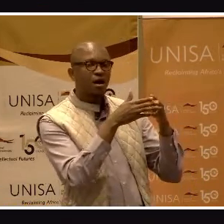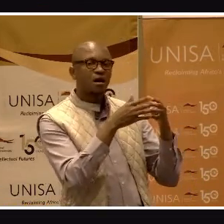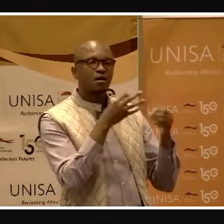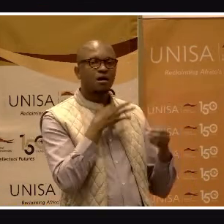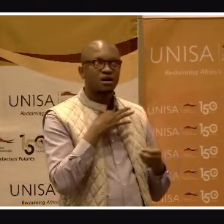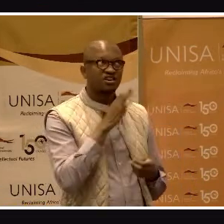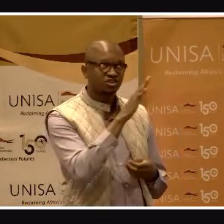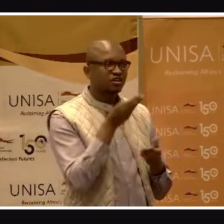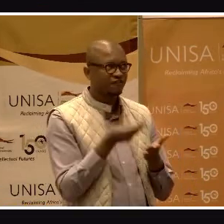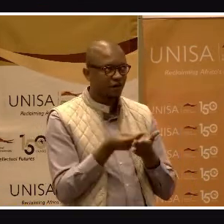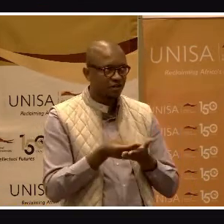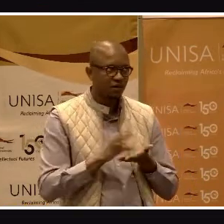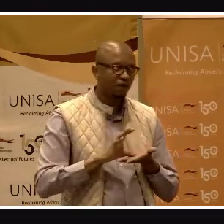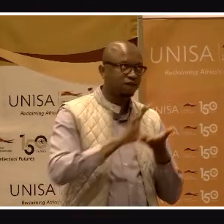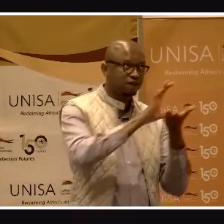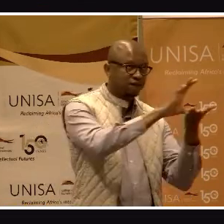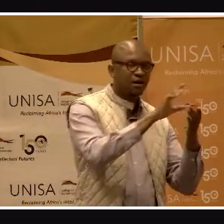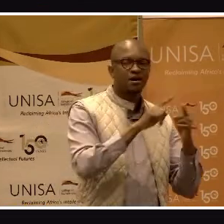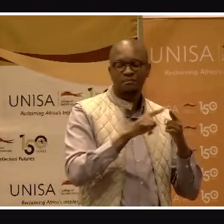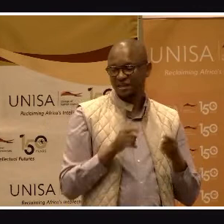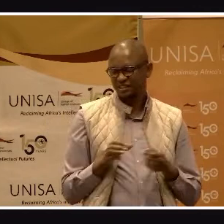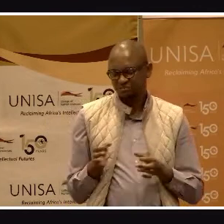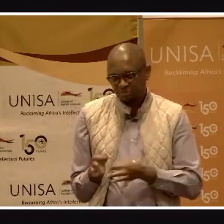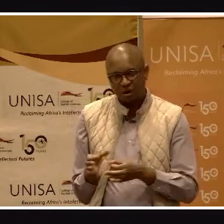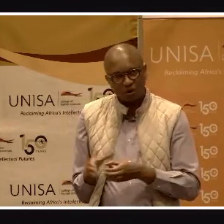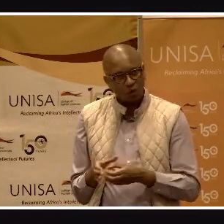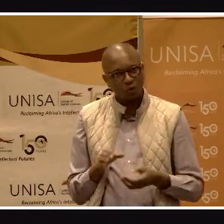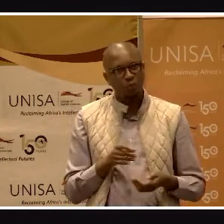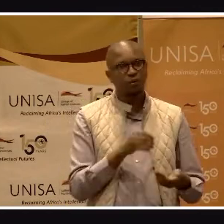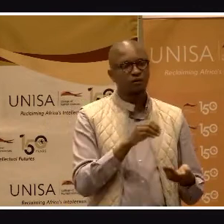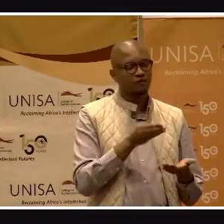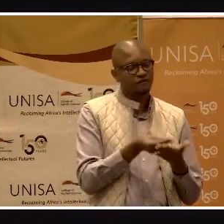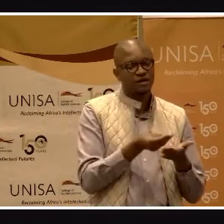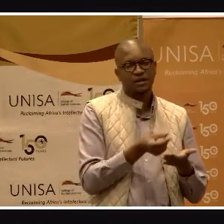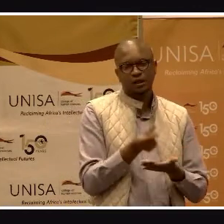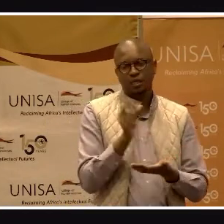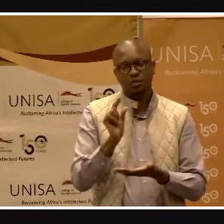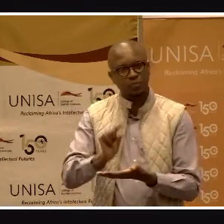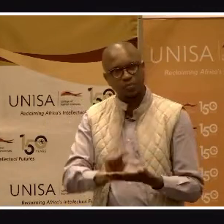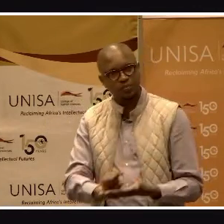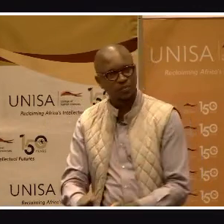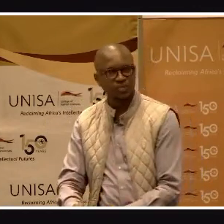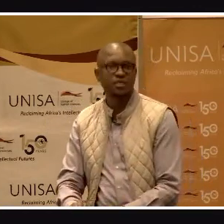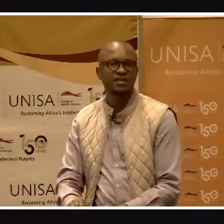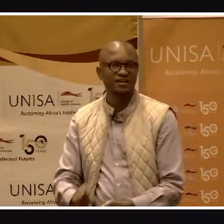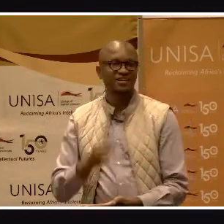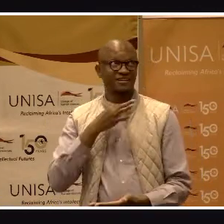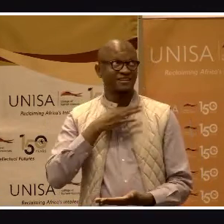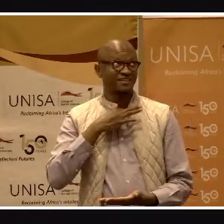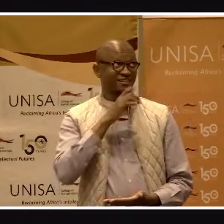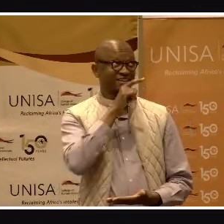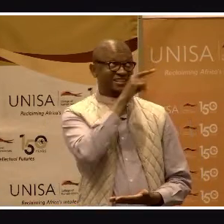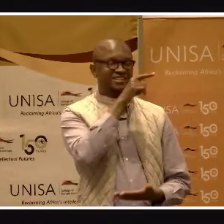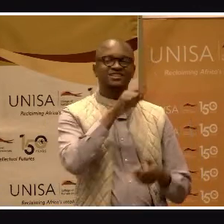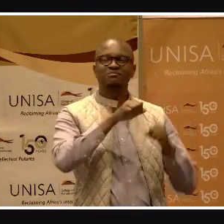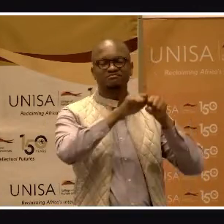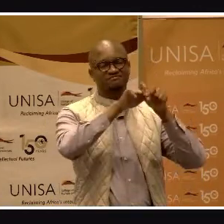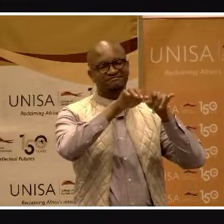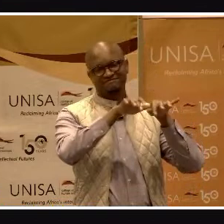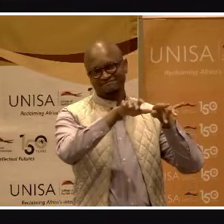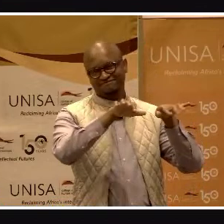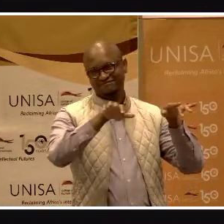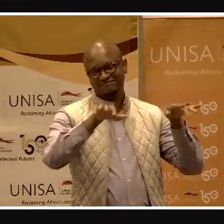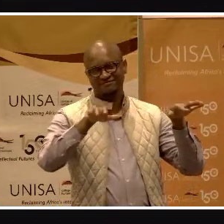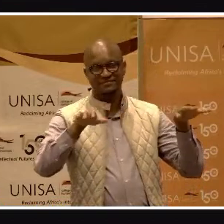language revitalization declined as English and other national languages gain popularity. So when English and other